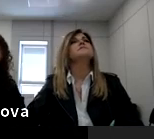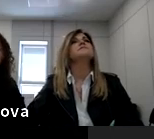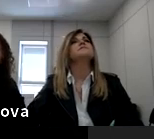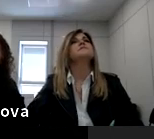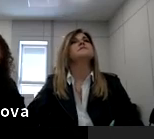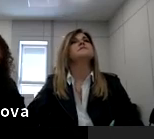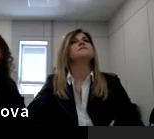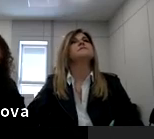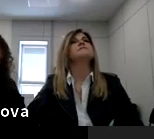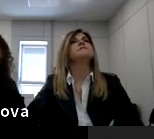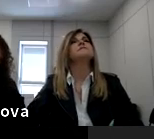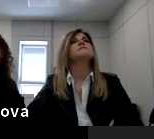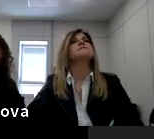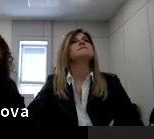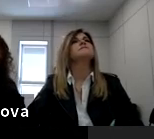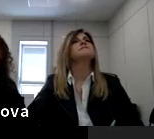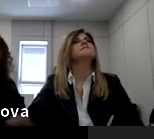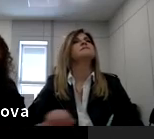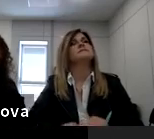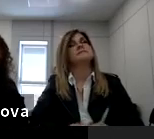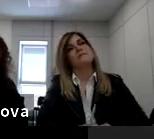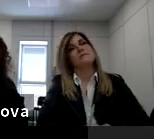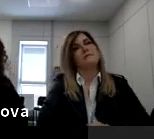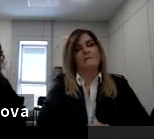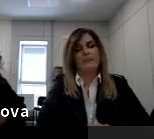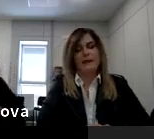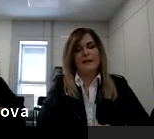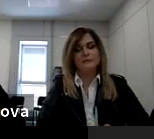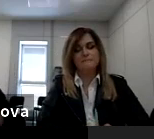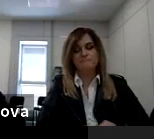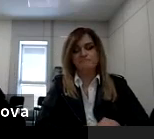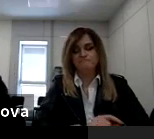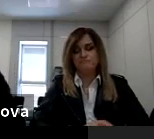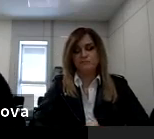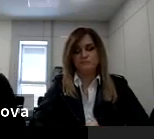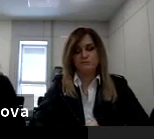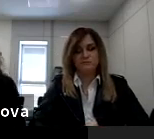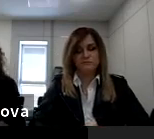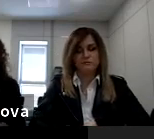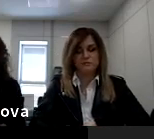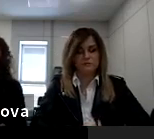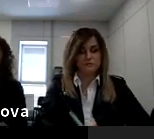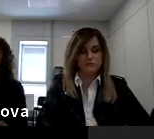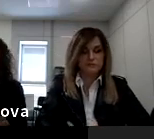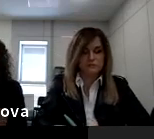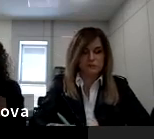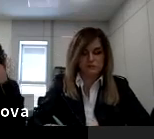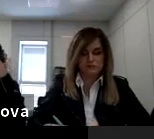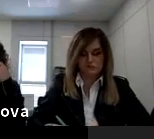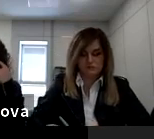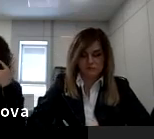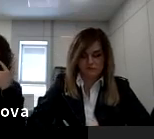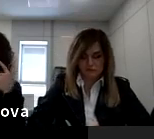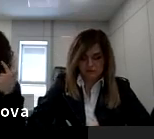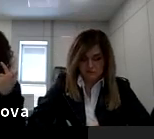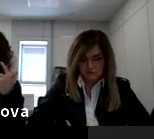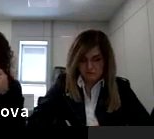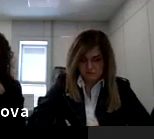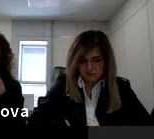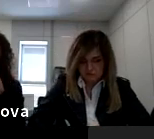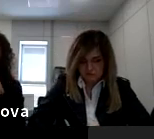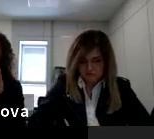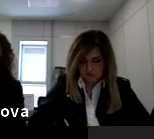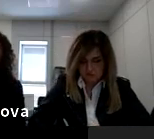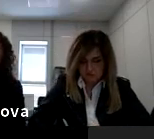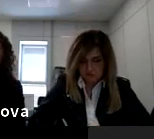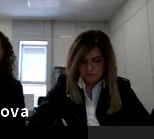And let's continue. Thank you. Firstly, when we started to think about the